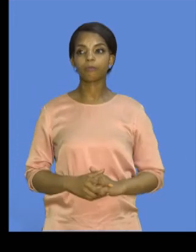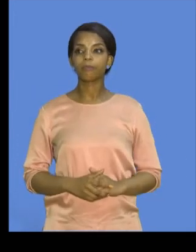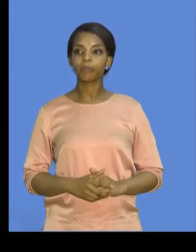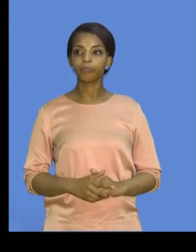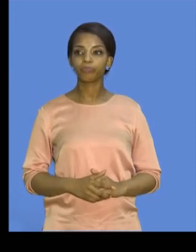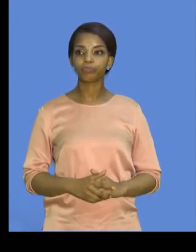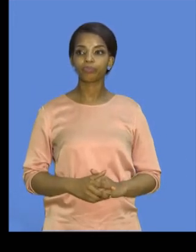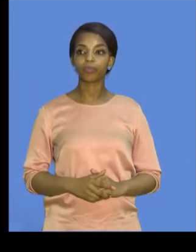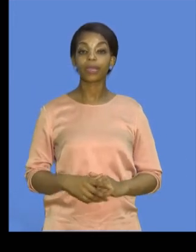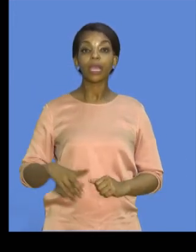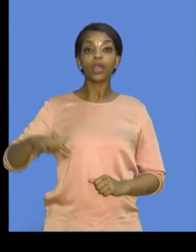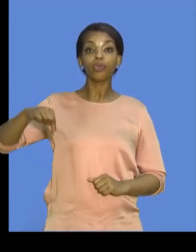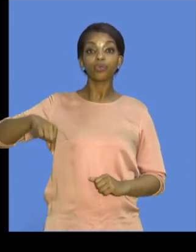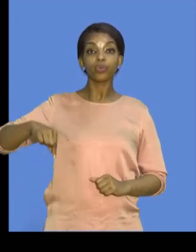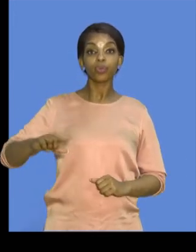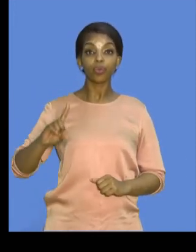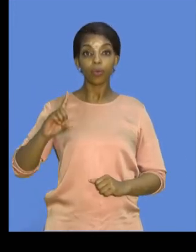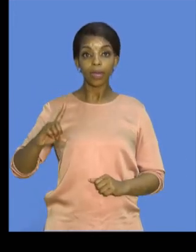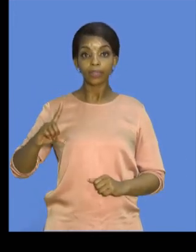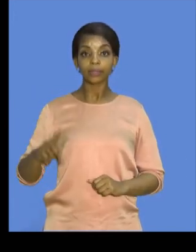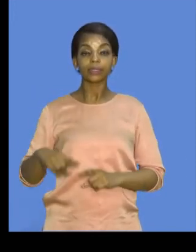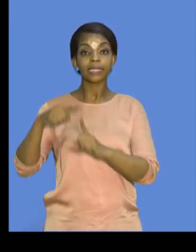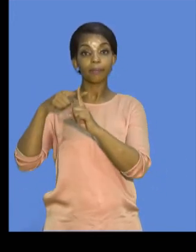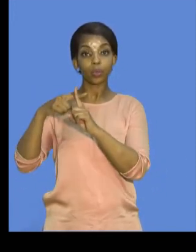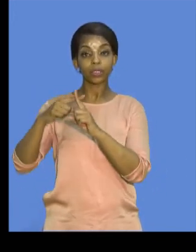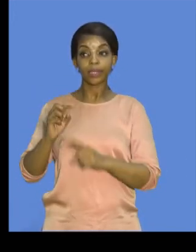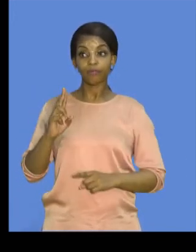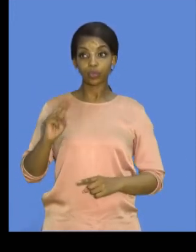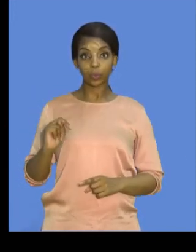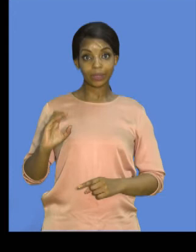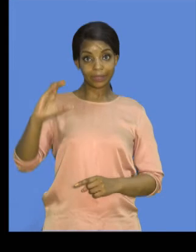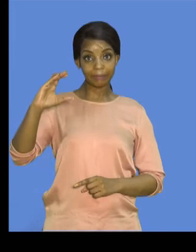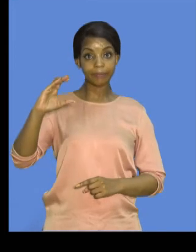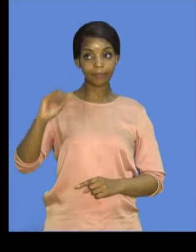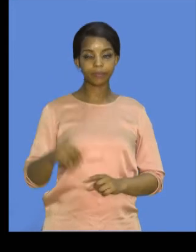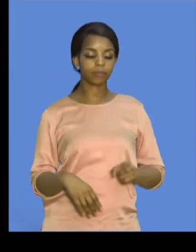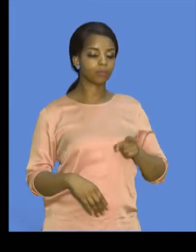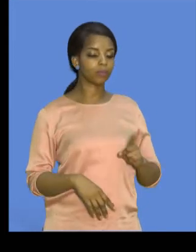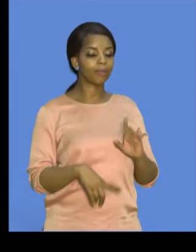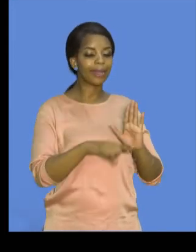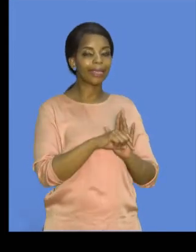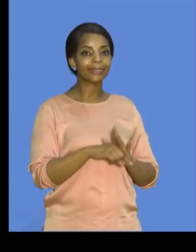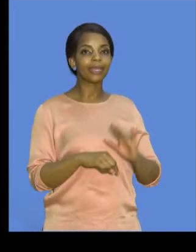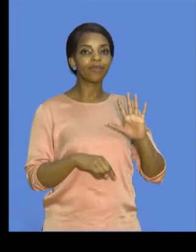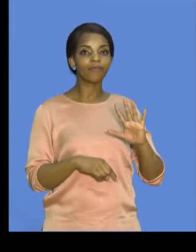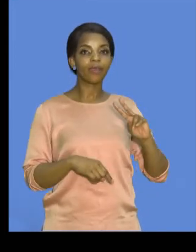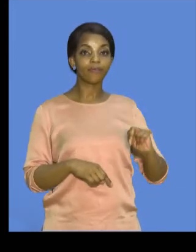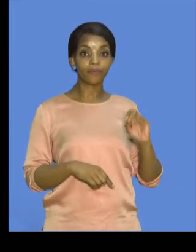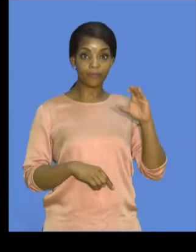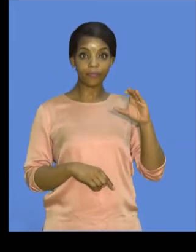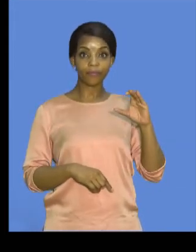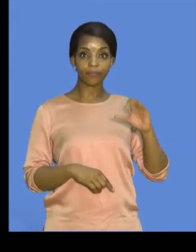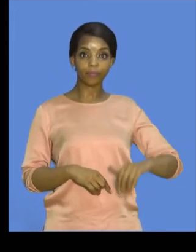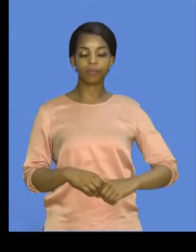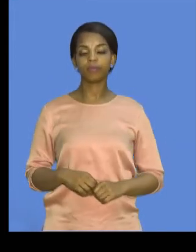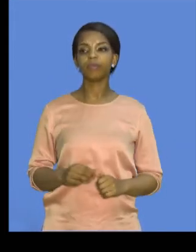that Q1 is positive 2 nanocoulombs, and the other one is negative 5 nanocoulombs, right? So